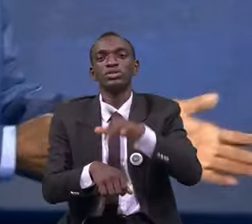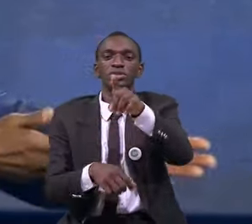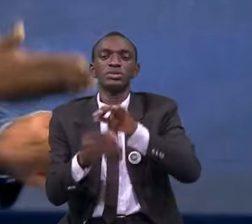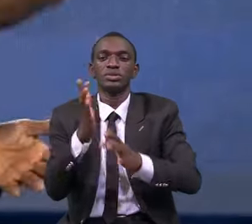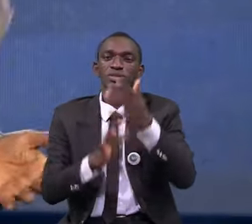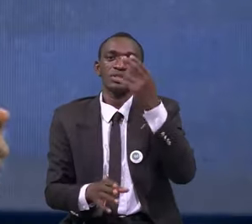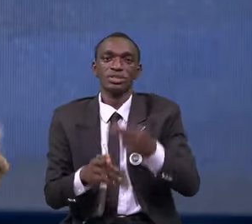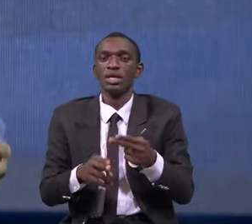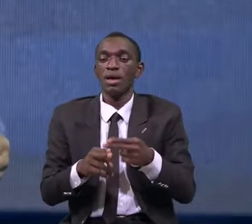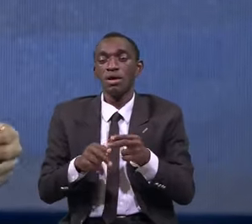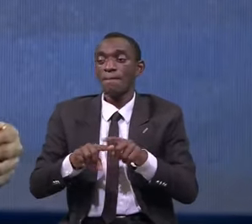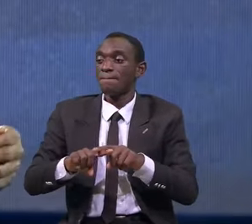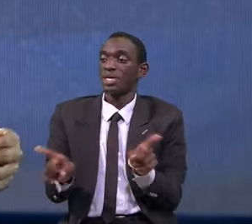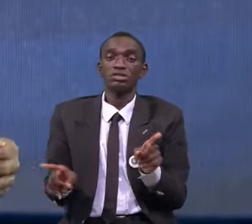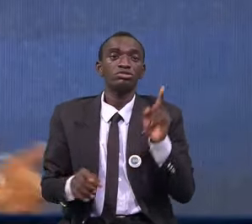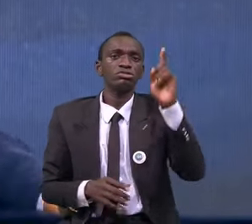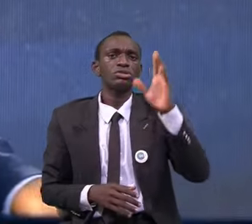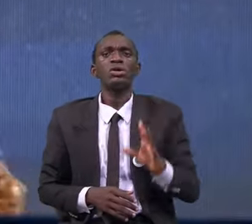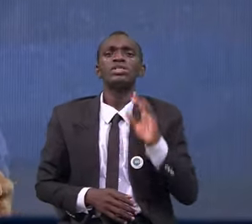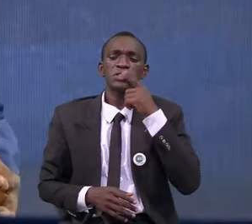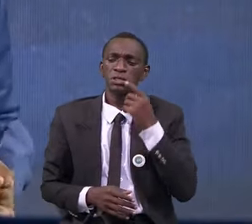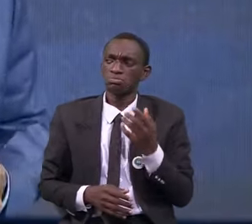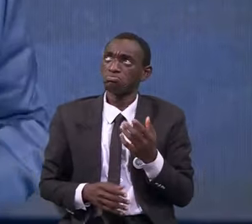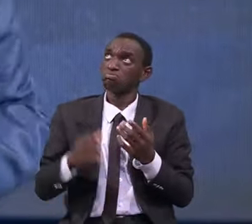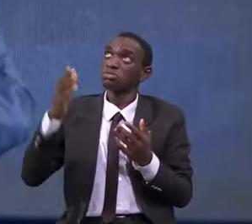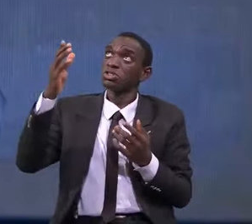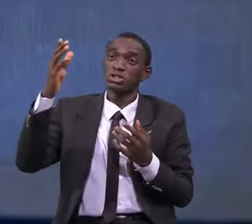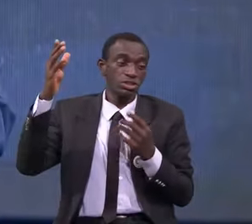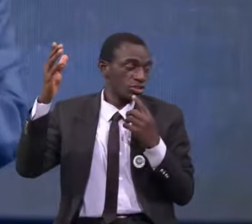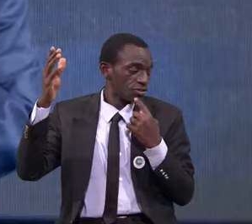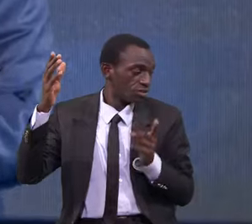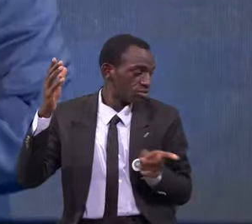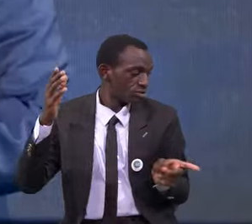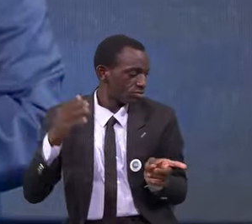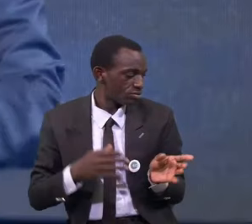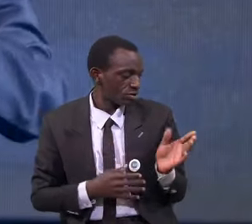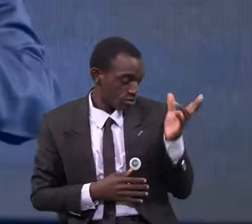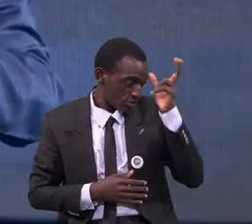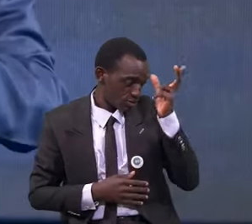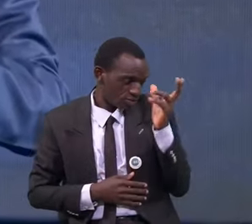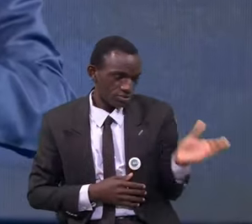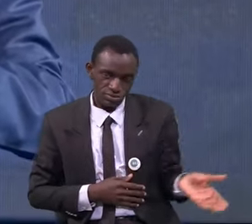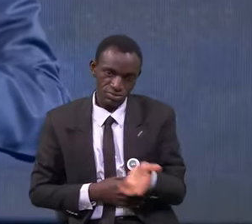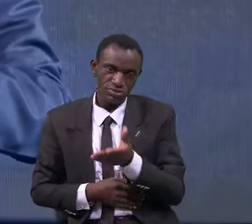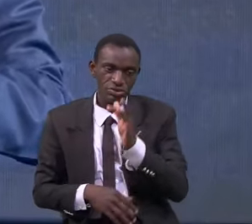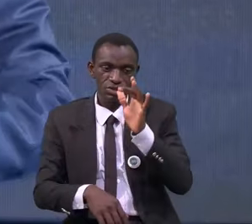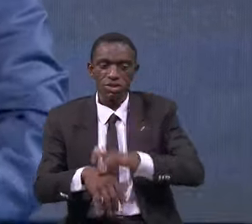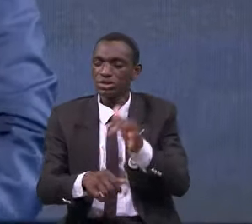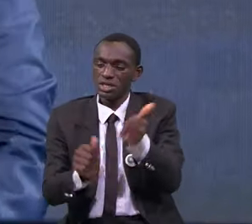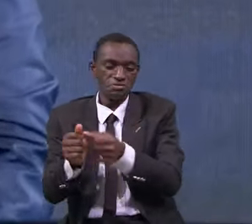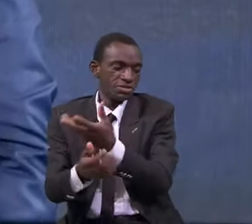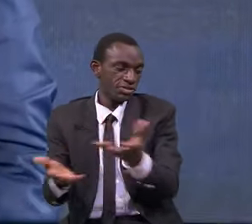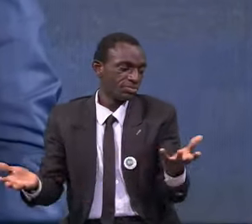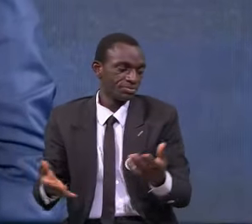But God said, touch him. Touch everything that he has. Satan was so happy.